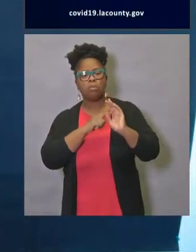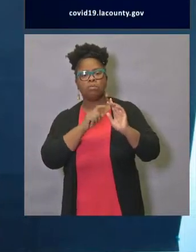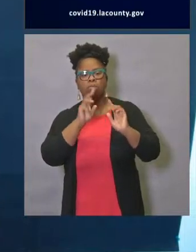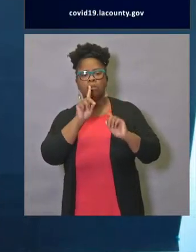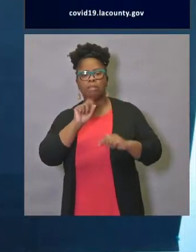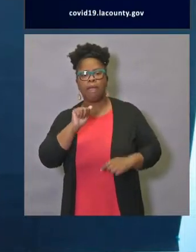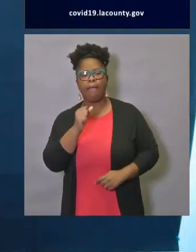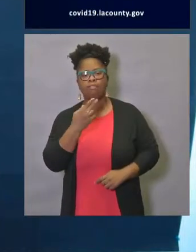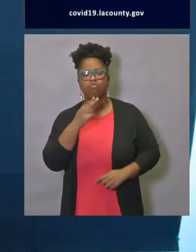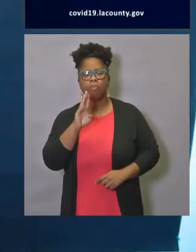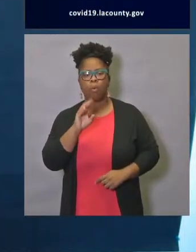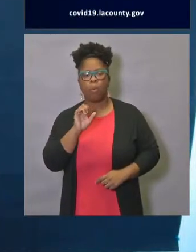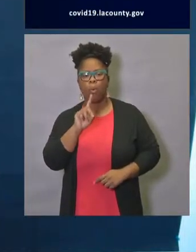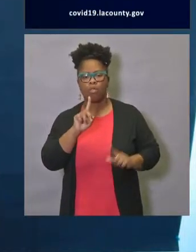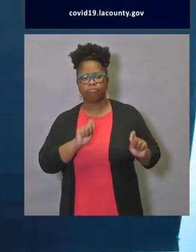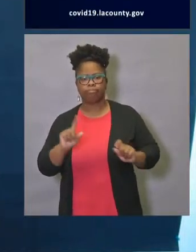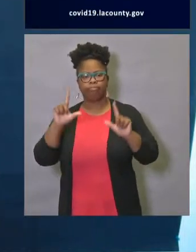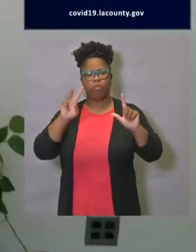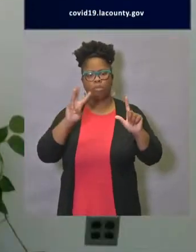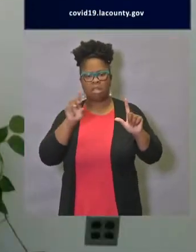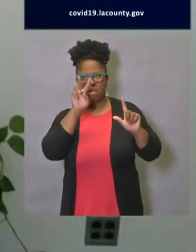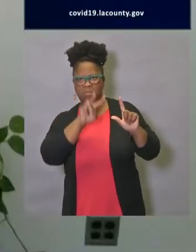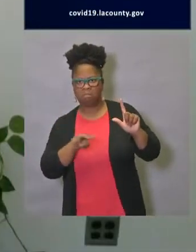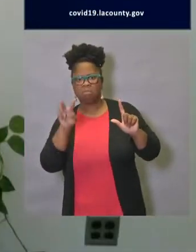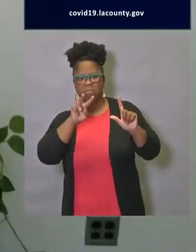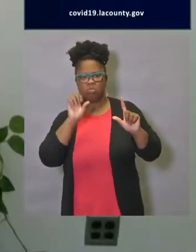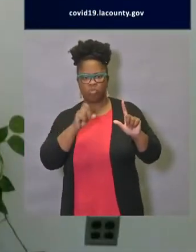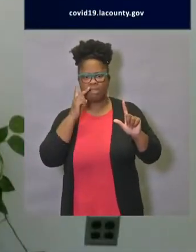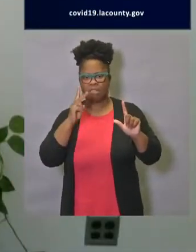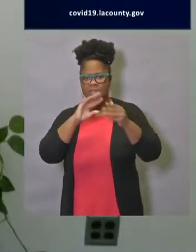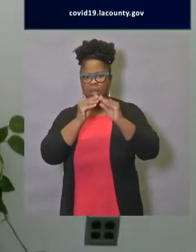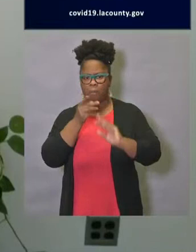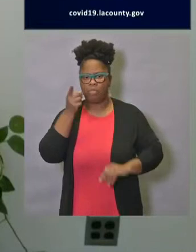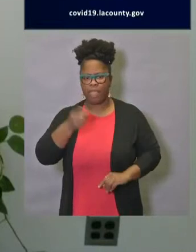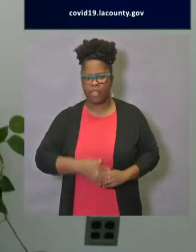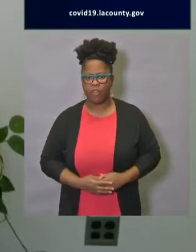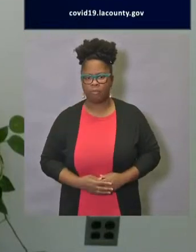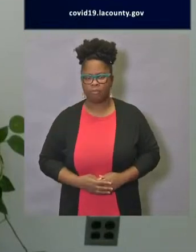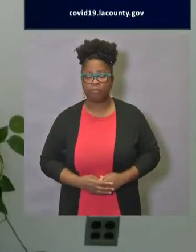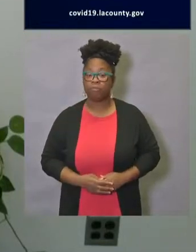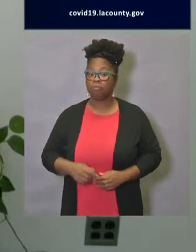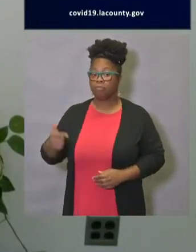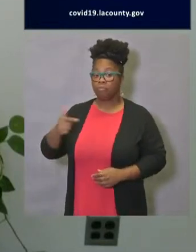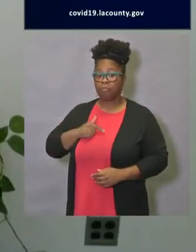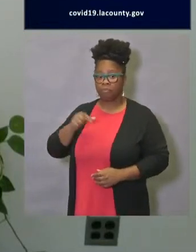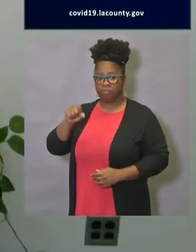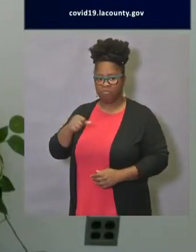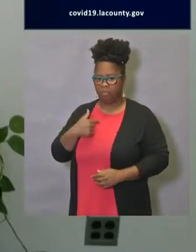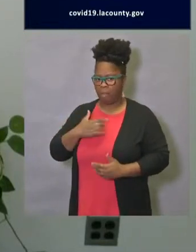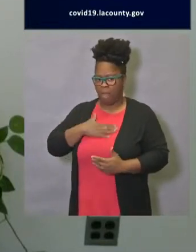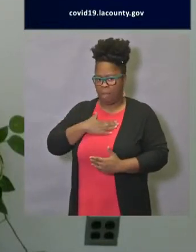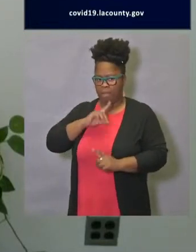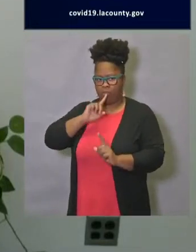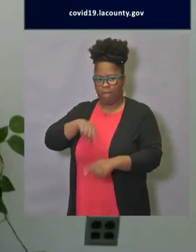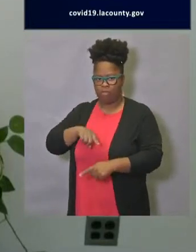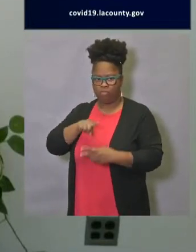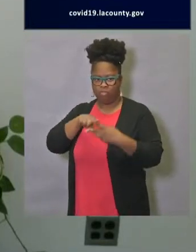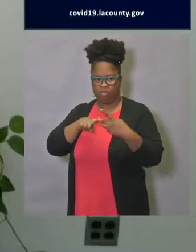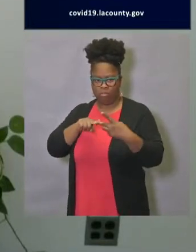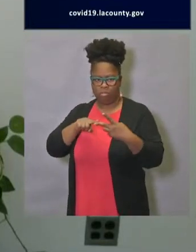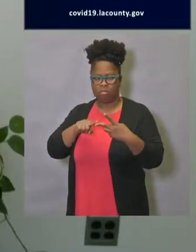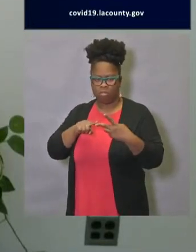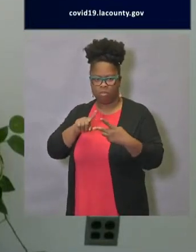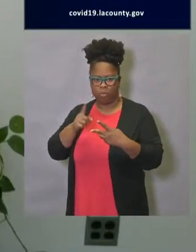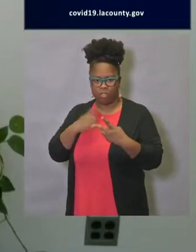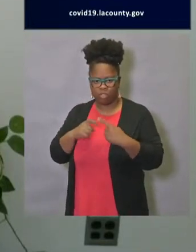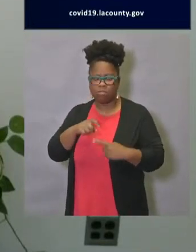dashboard. Thanks, and I'm happy to answer the other two questions. I do want to note that,